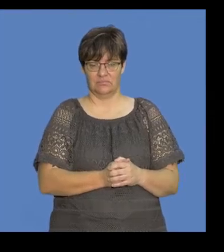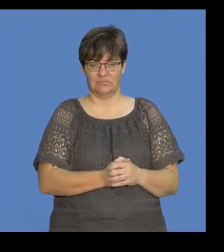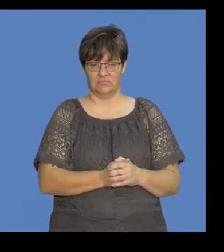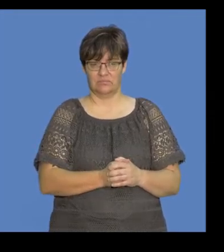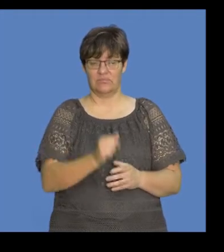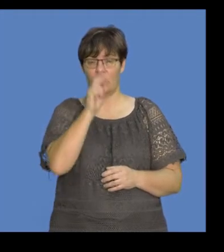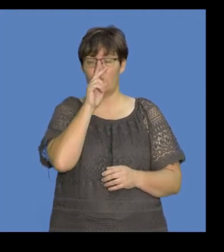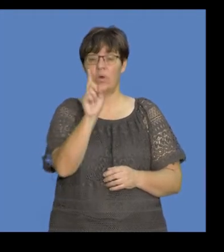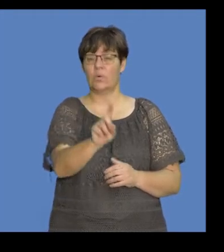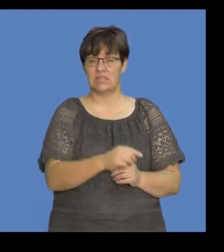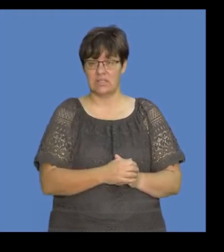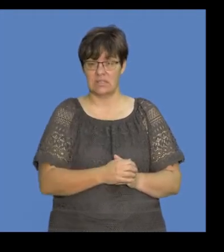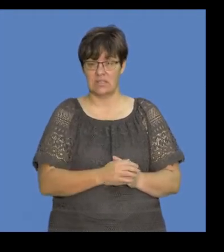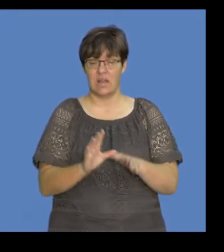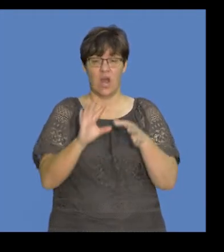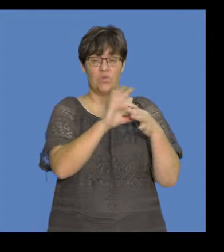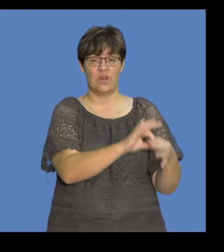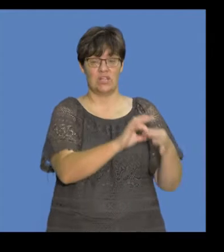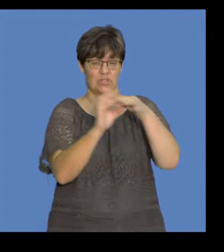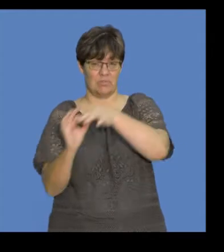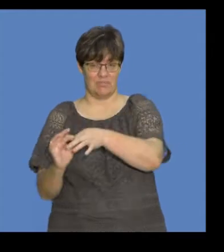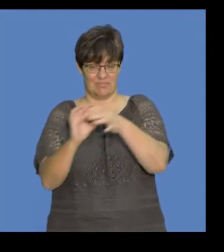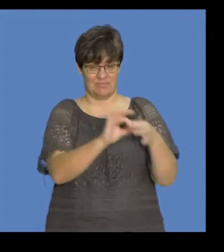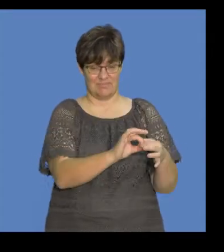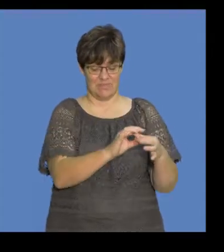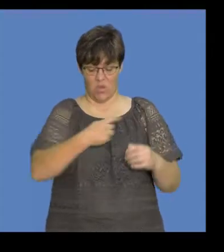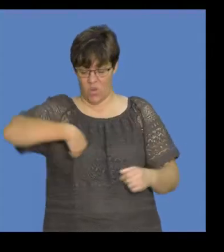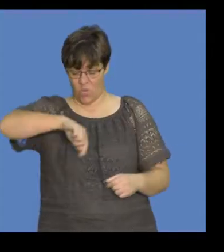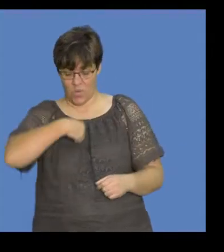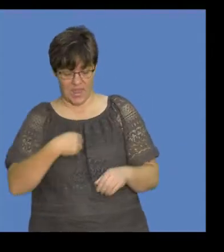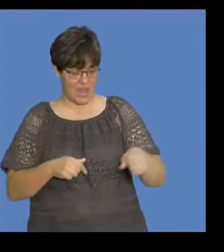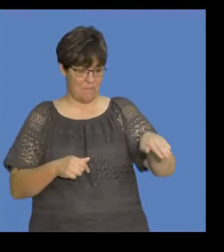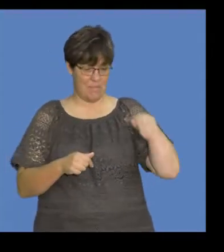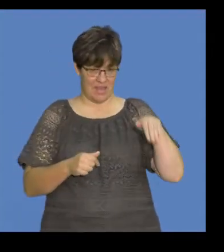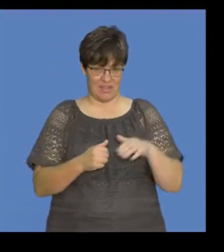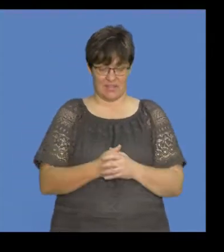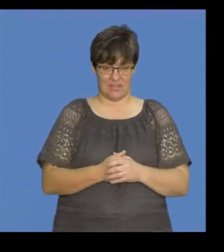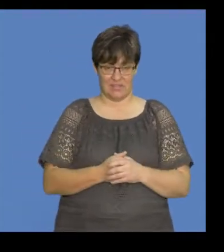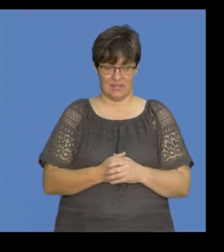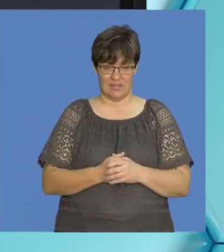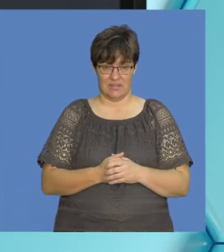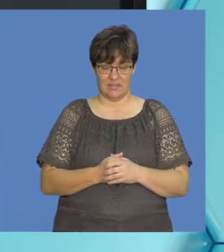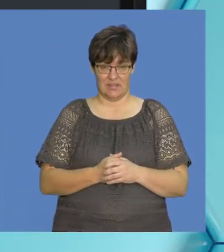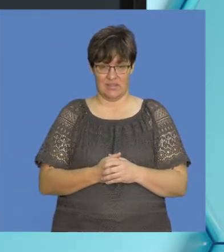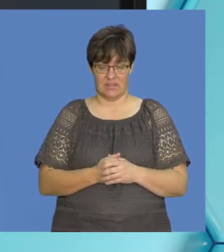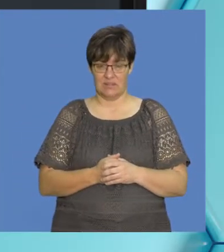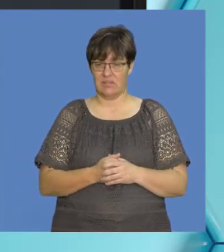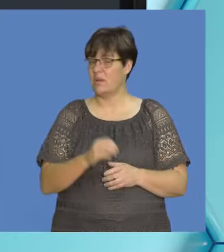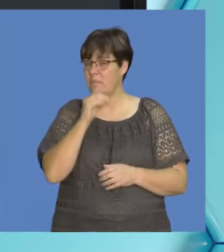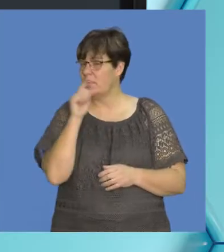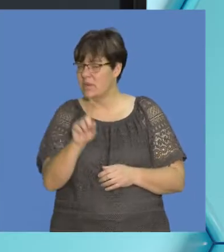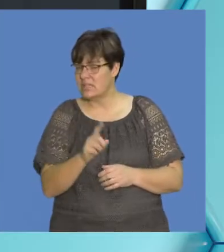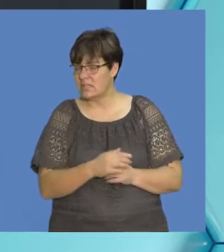we look at the relationship between us and our bank, right? What do we mean by this